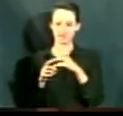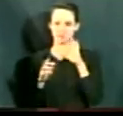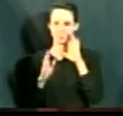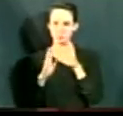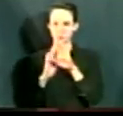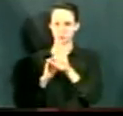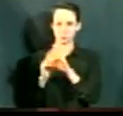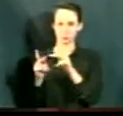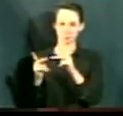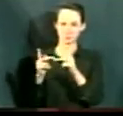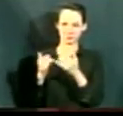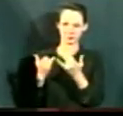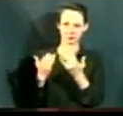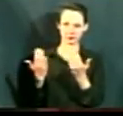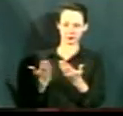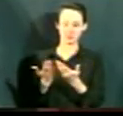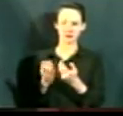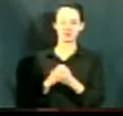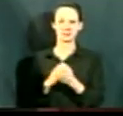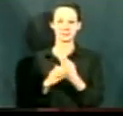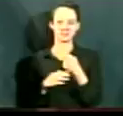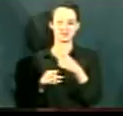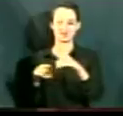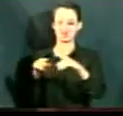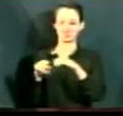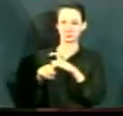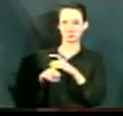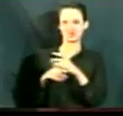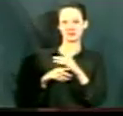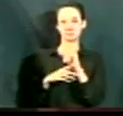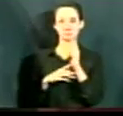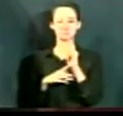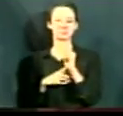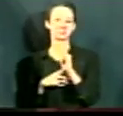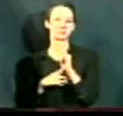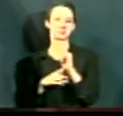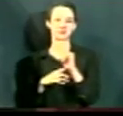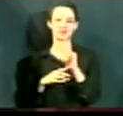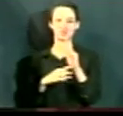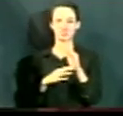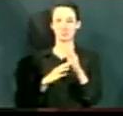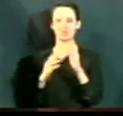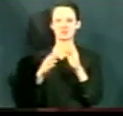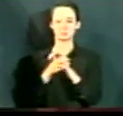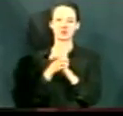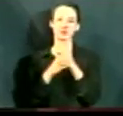here. He sent back enthusiastic love and congratulations for your position.